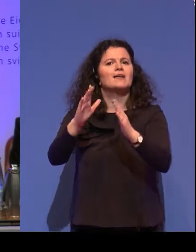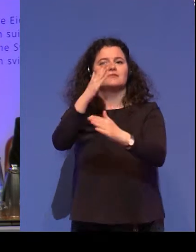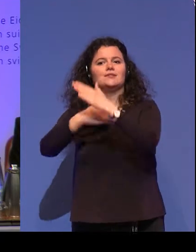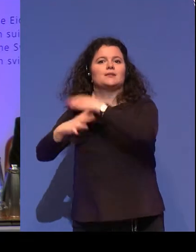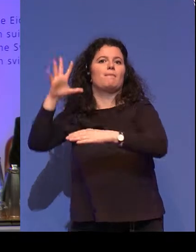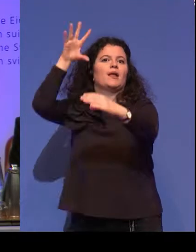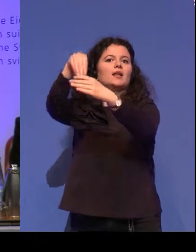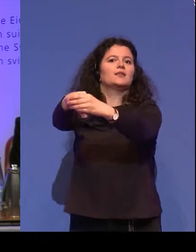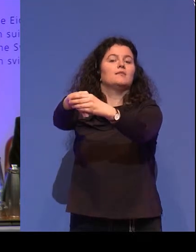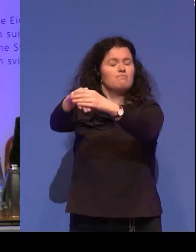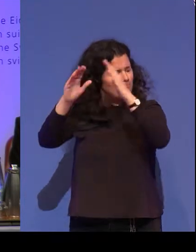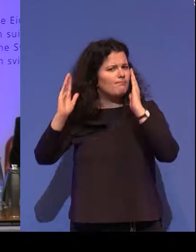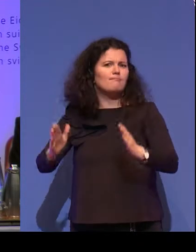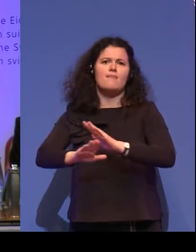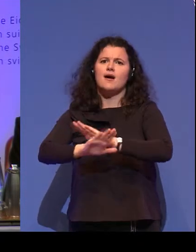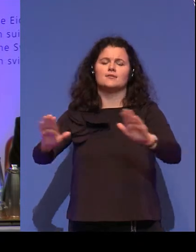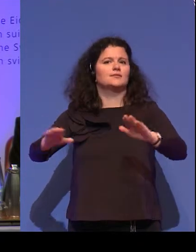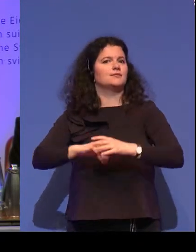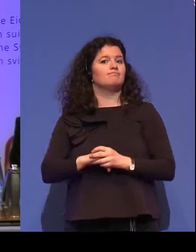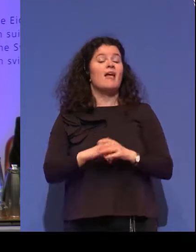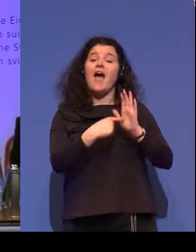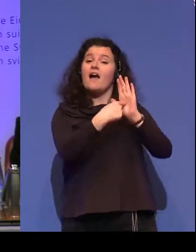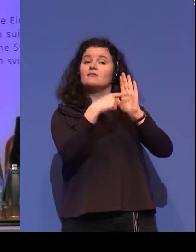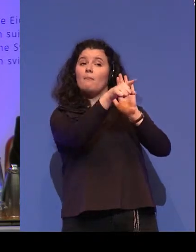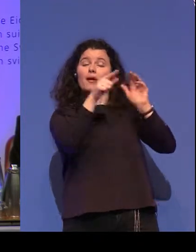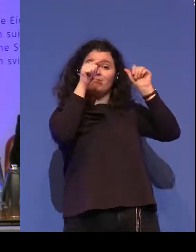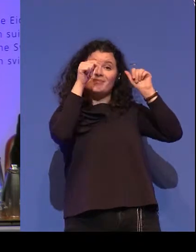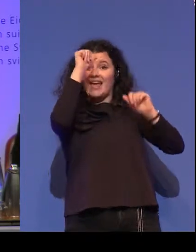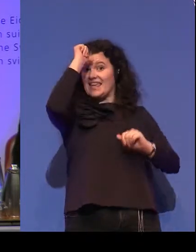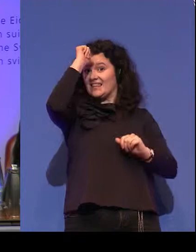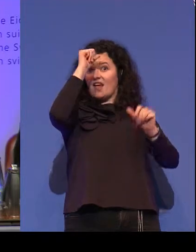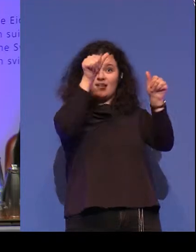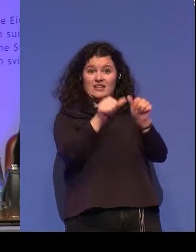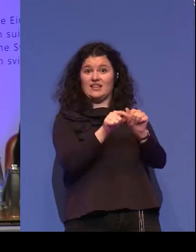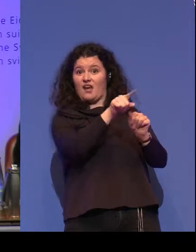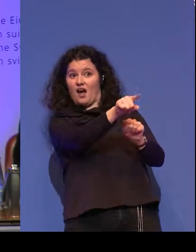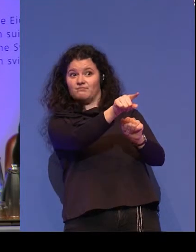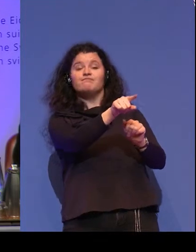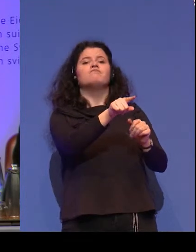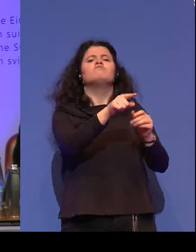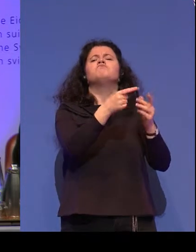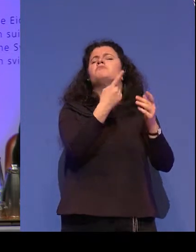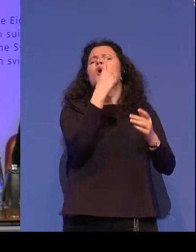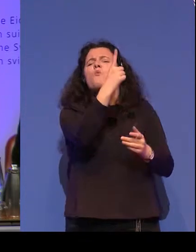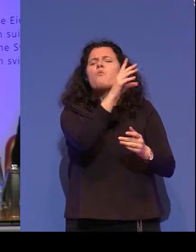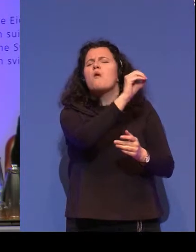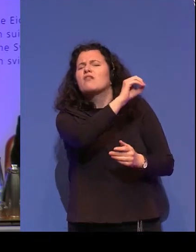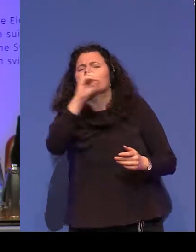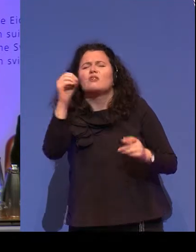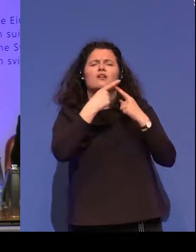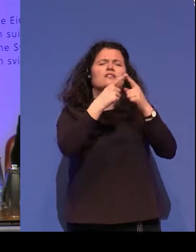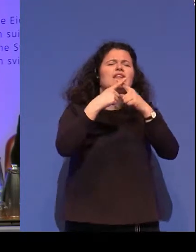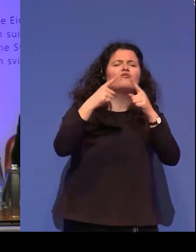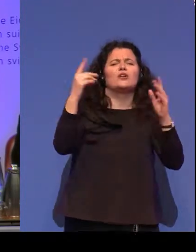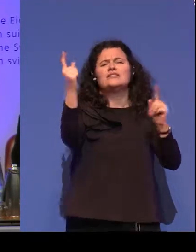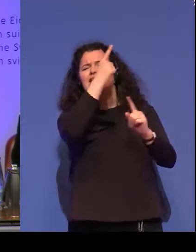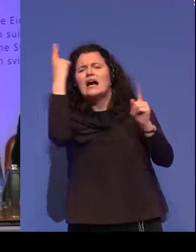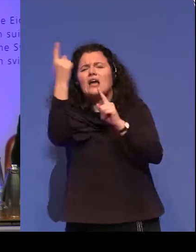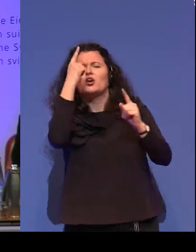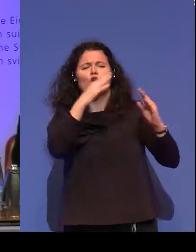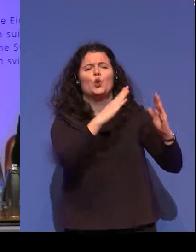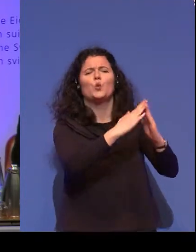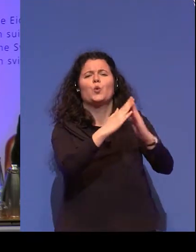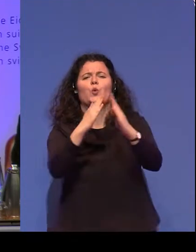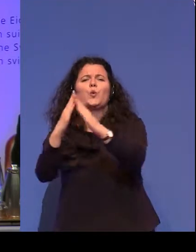as an example, we're working with the government of India to finance the construction of about 1,000 multipurpose cyclone shelters along